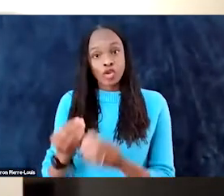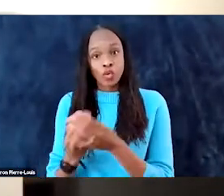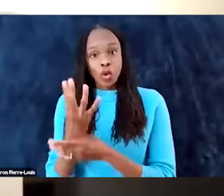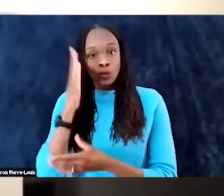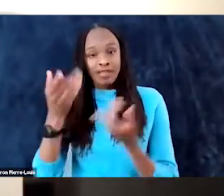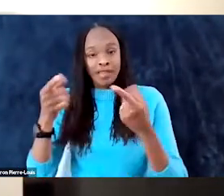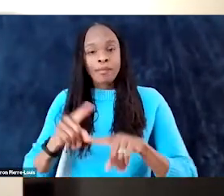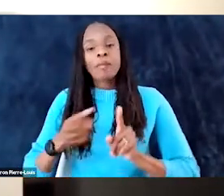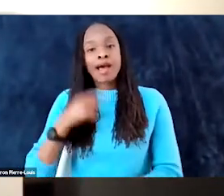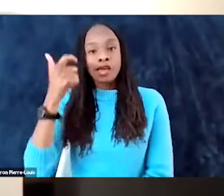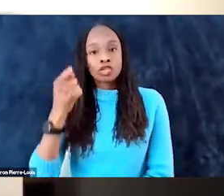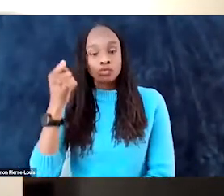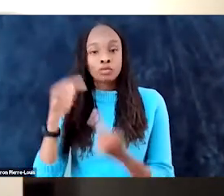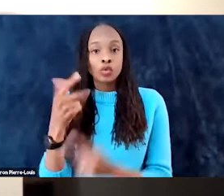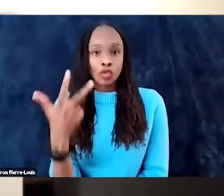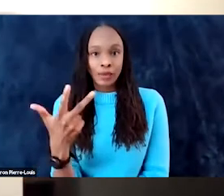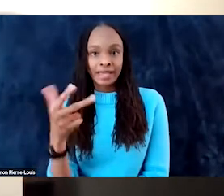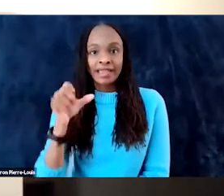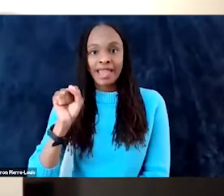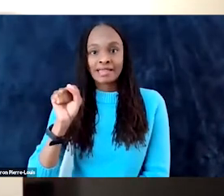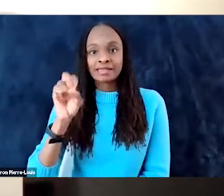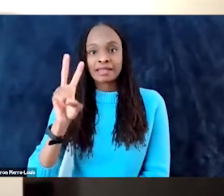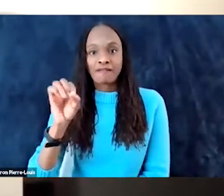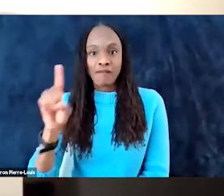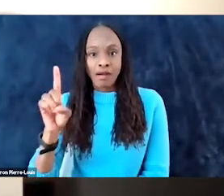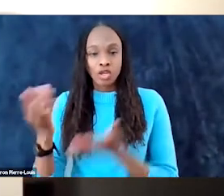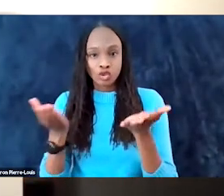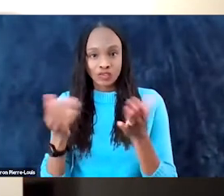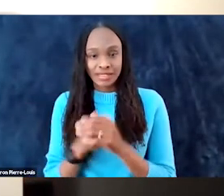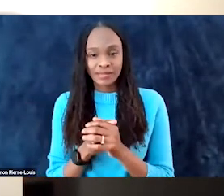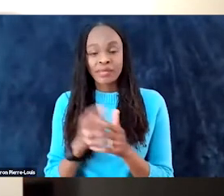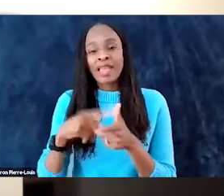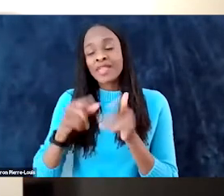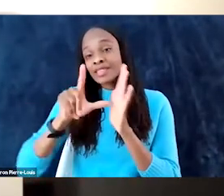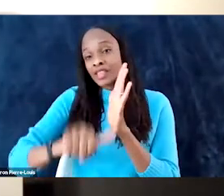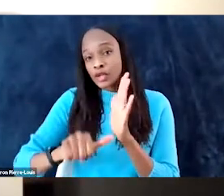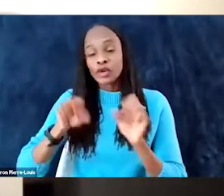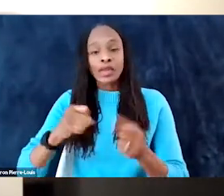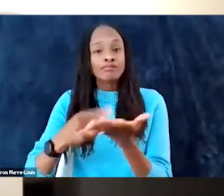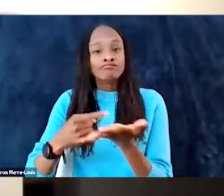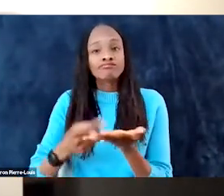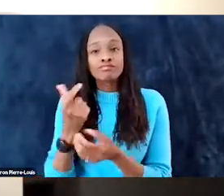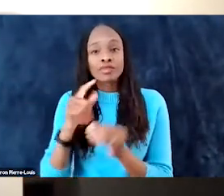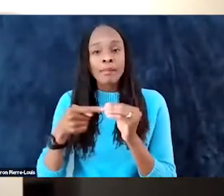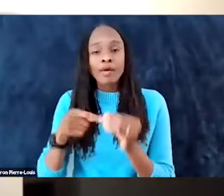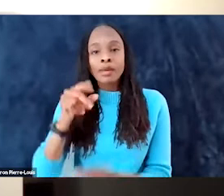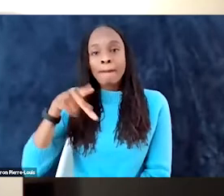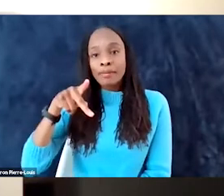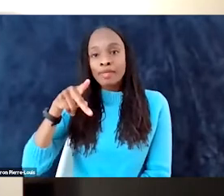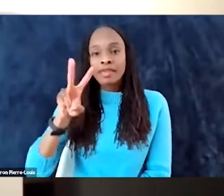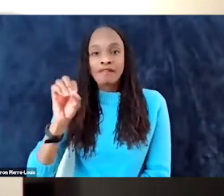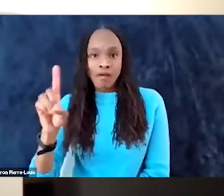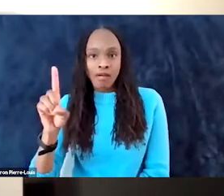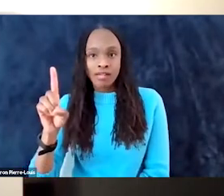I subscribe to 3 SVOD services. And then later we can talk a little bit about